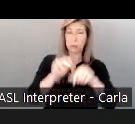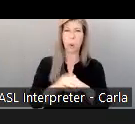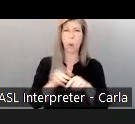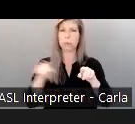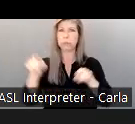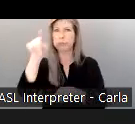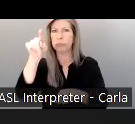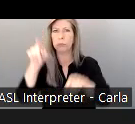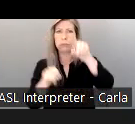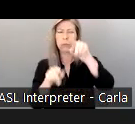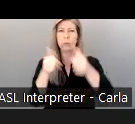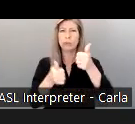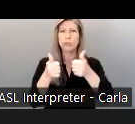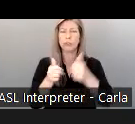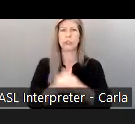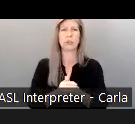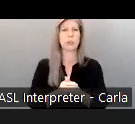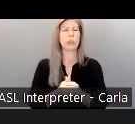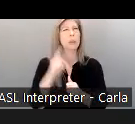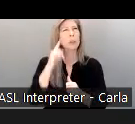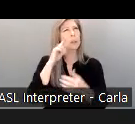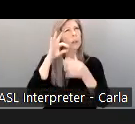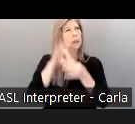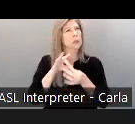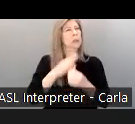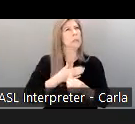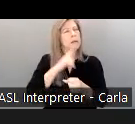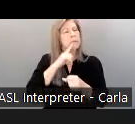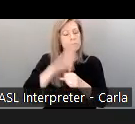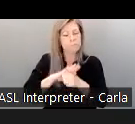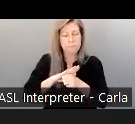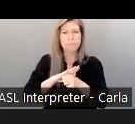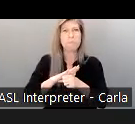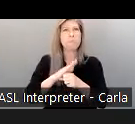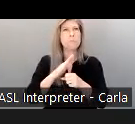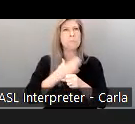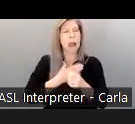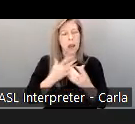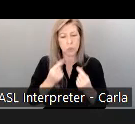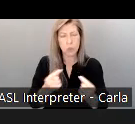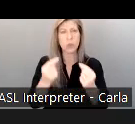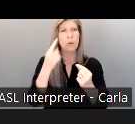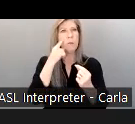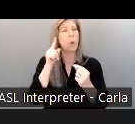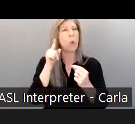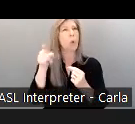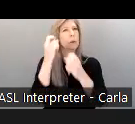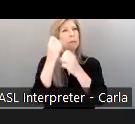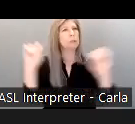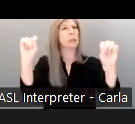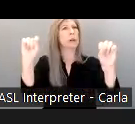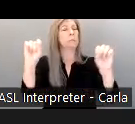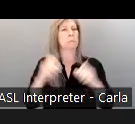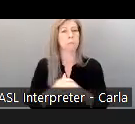ways in which I have committed myself to bringing about this liberated future, right? And I just come back to the work